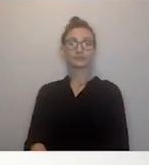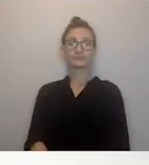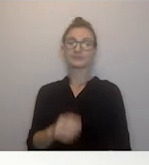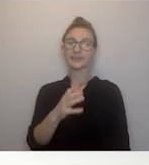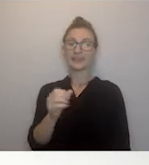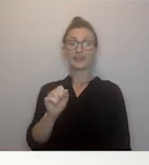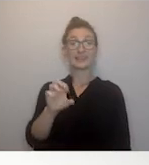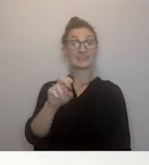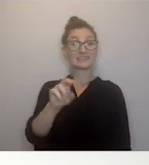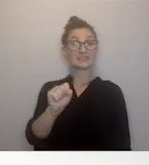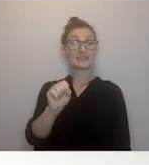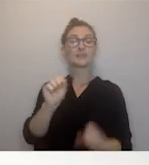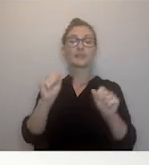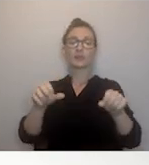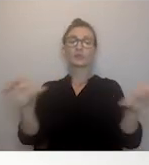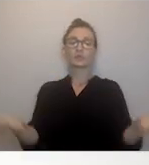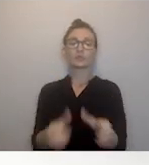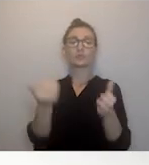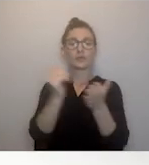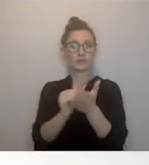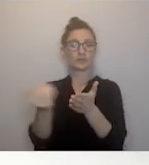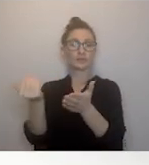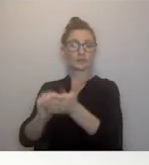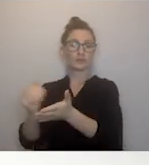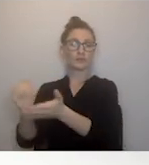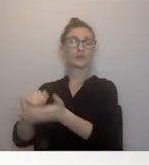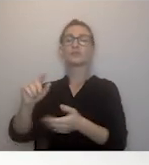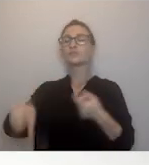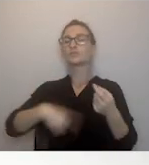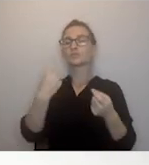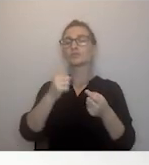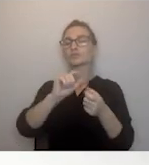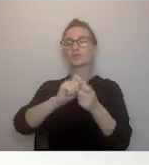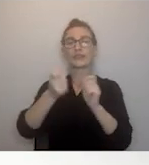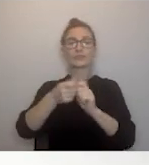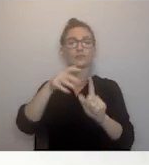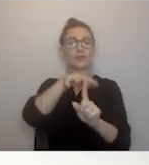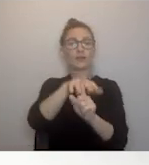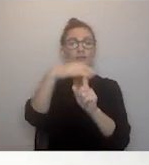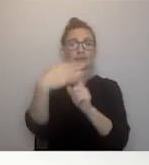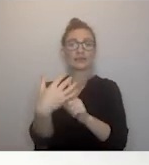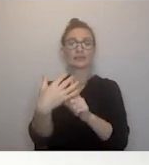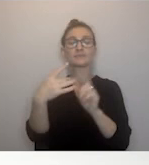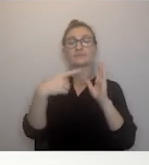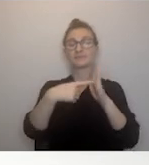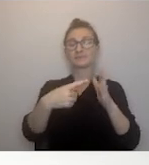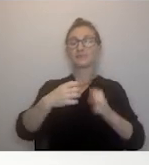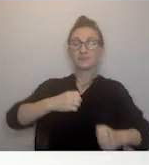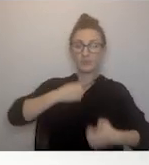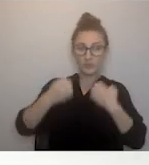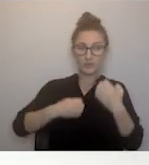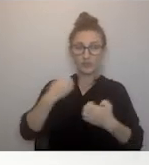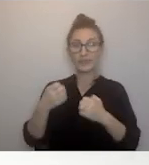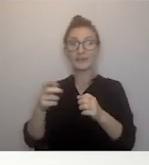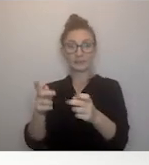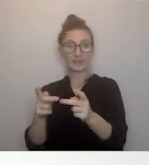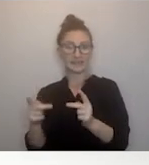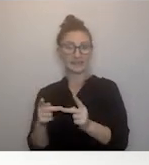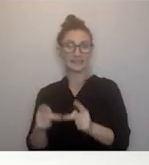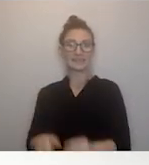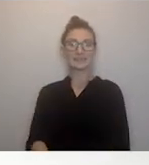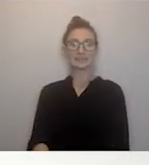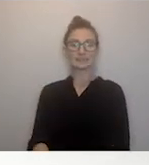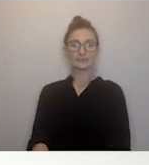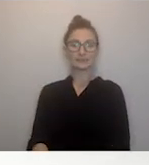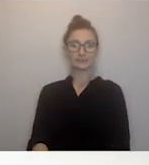an individual. And like I said, the same scene can be done over and over and over again, just changing the context. And the most important things to change would be